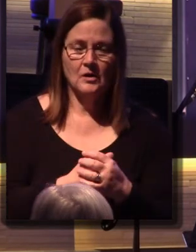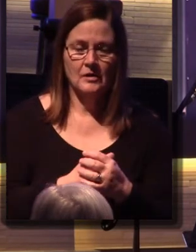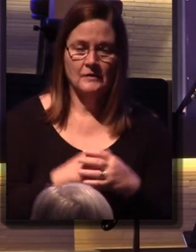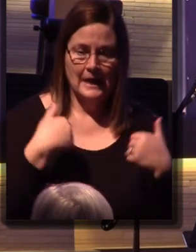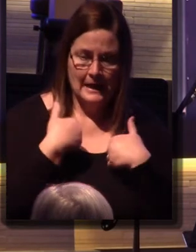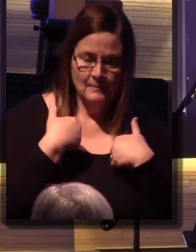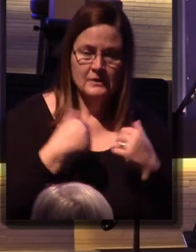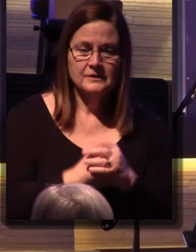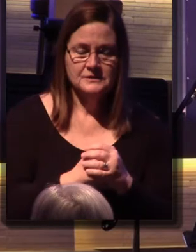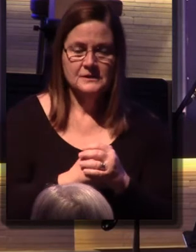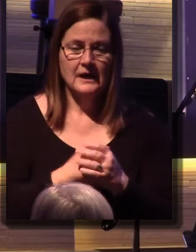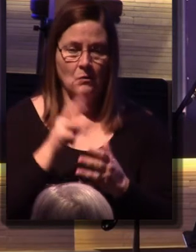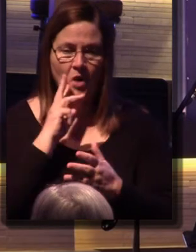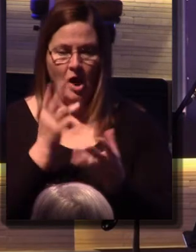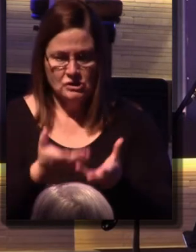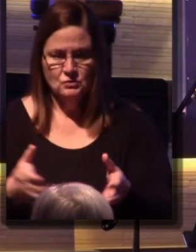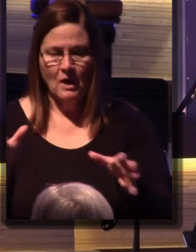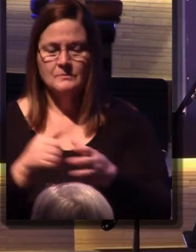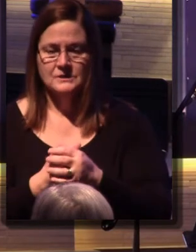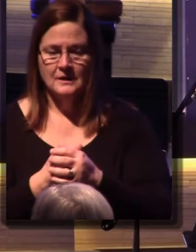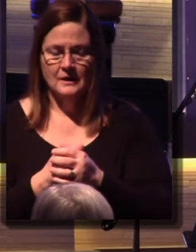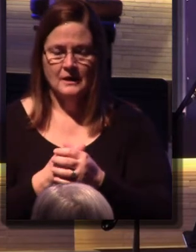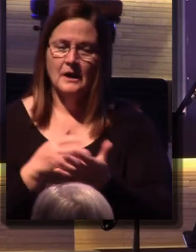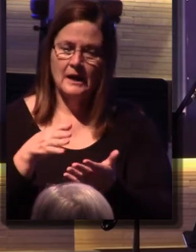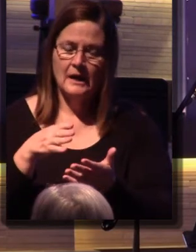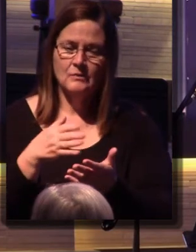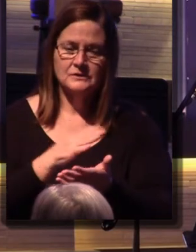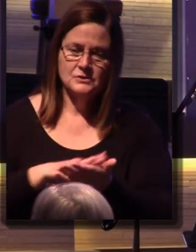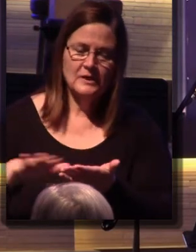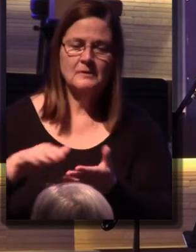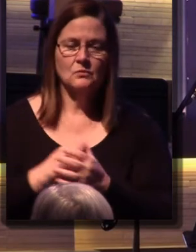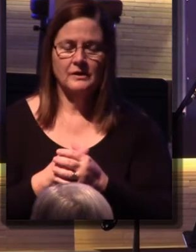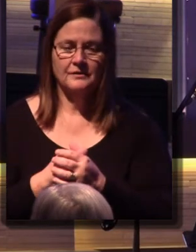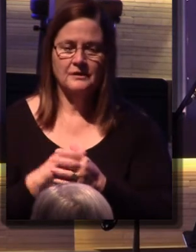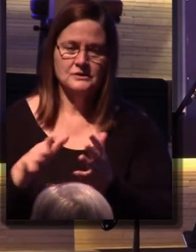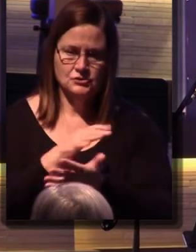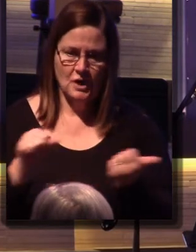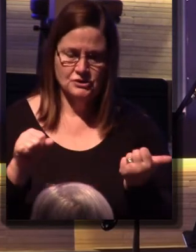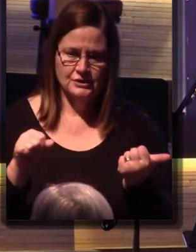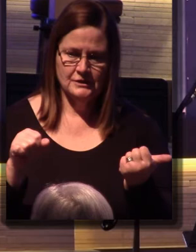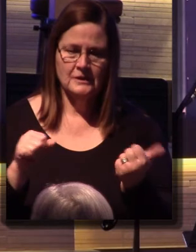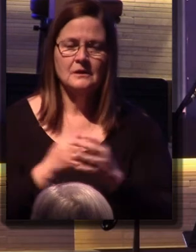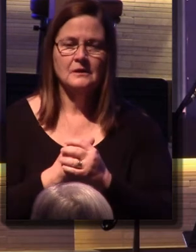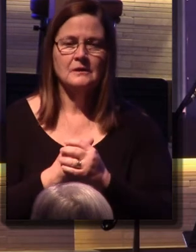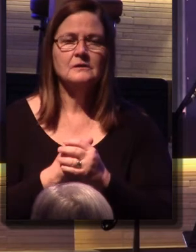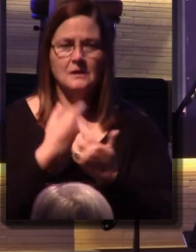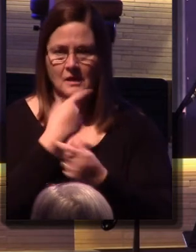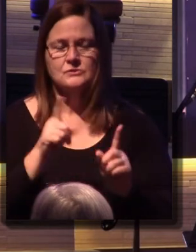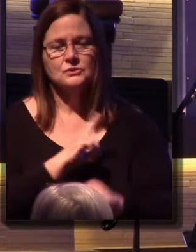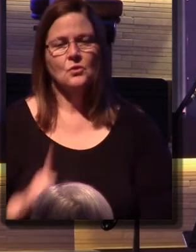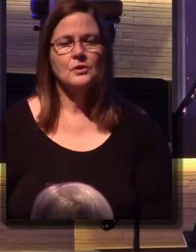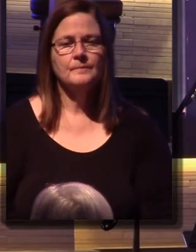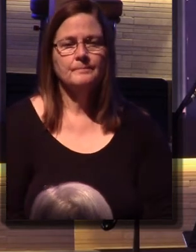for the hedgehog and the swamps of water, and I will sweep it with the broom of destruction, declares